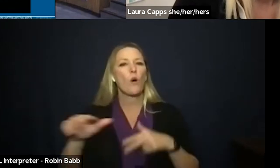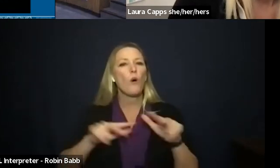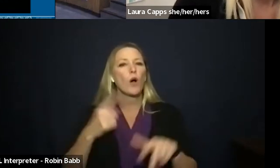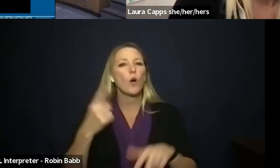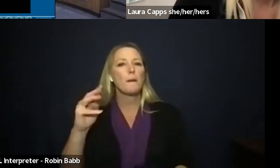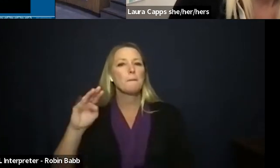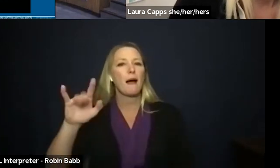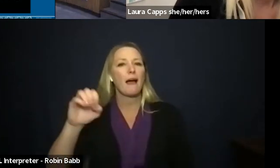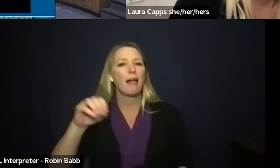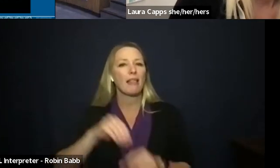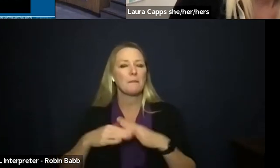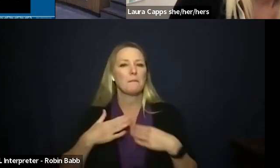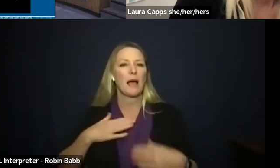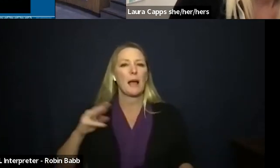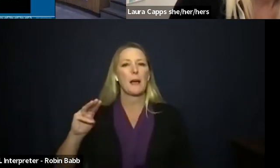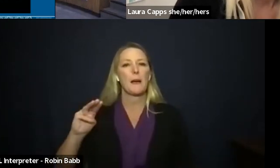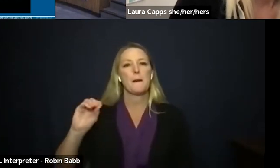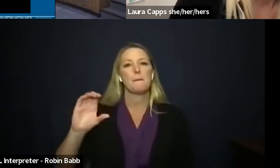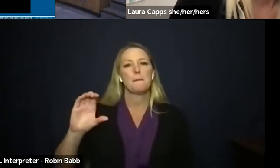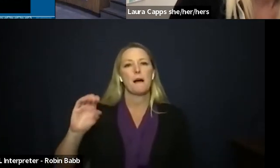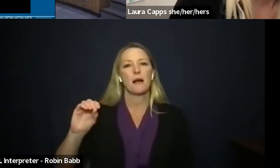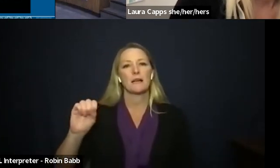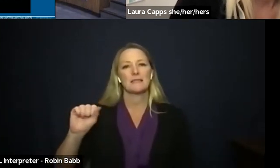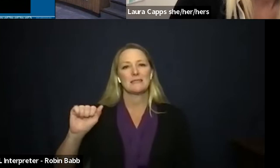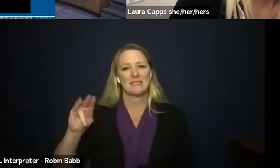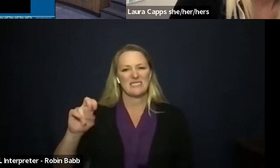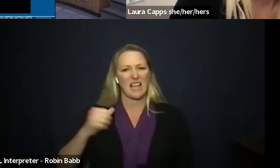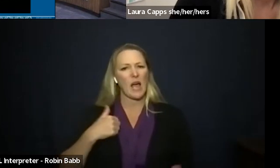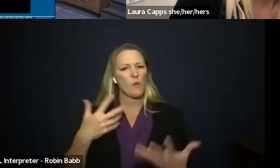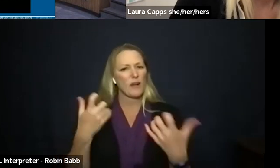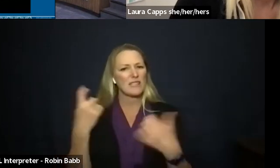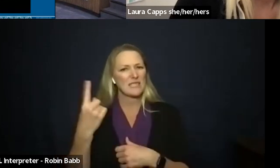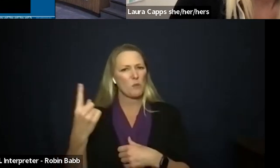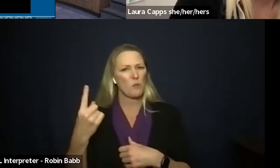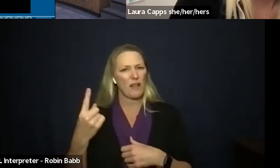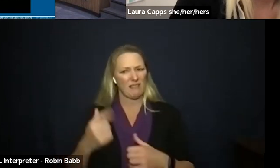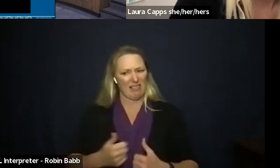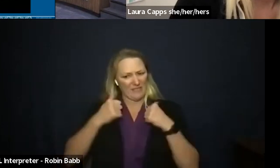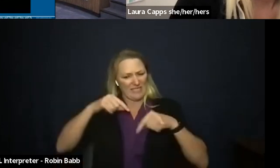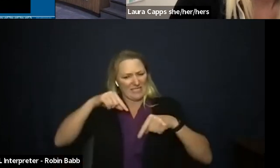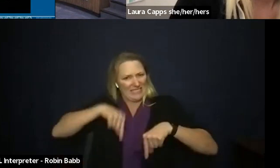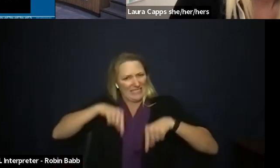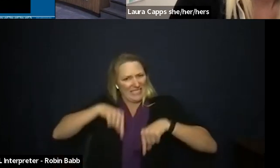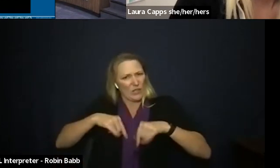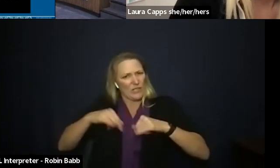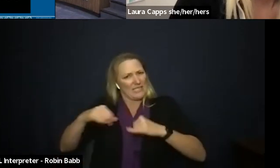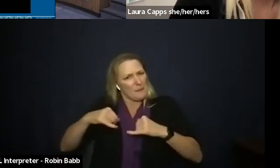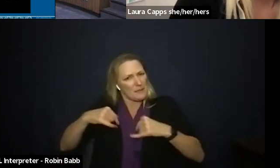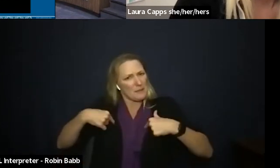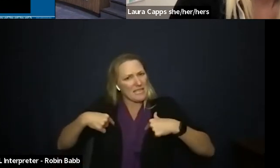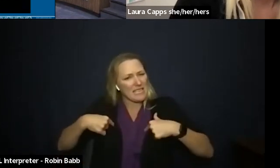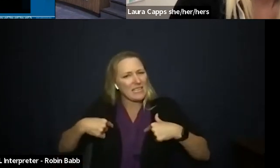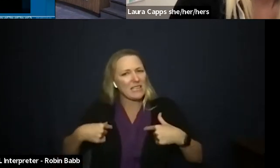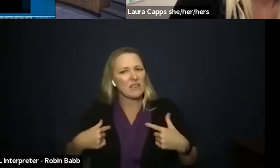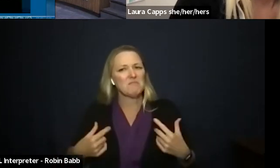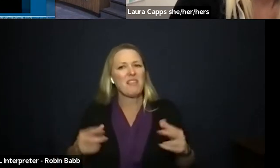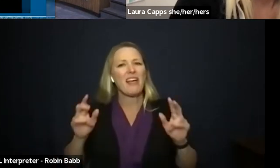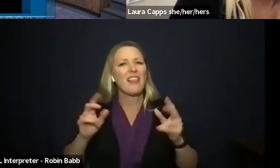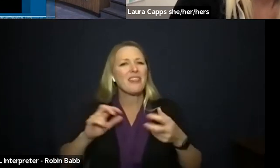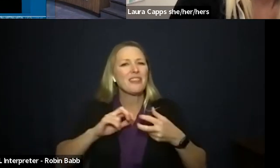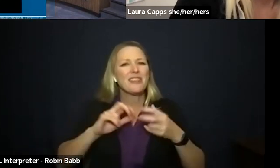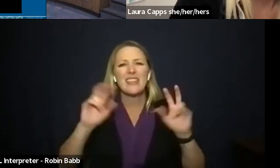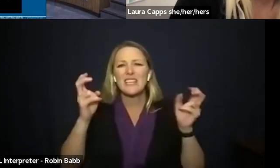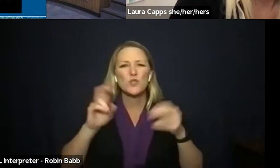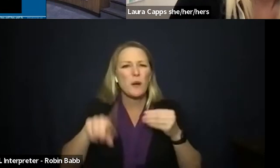want a test trustee that lives where i live um i'm the issue of these school sites i